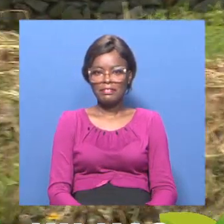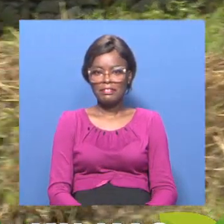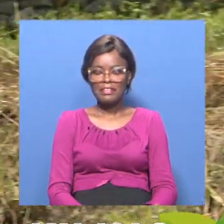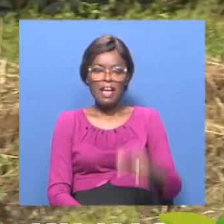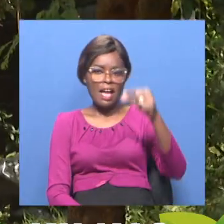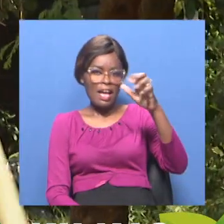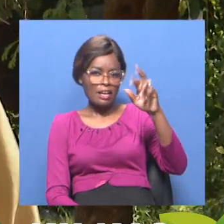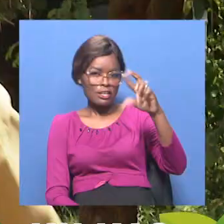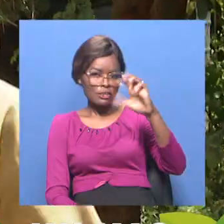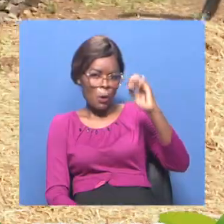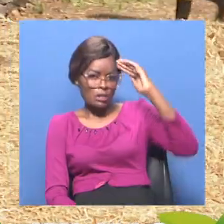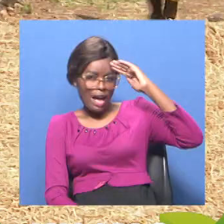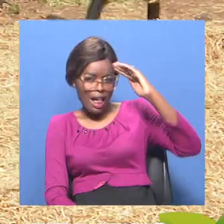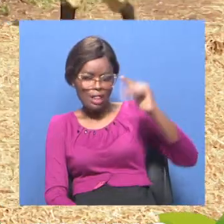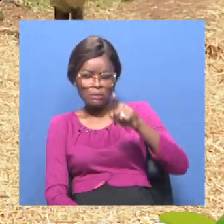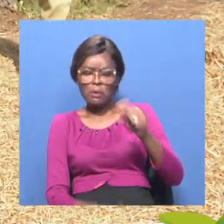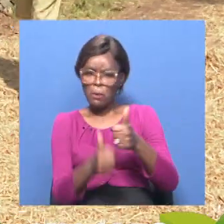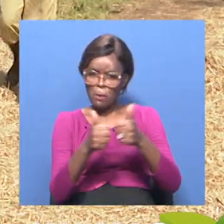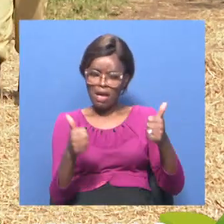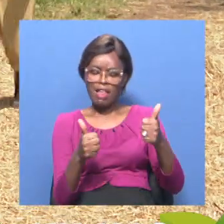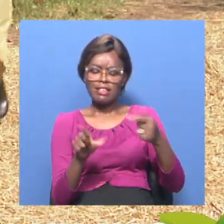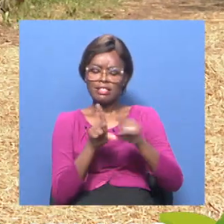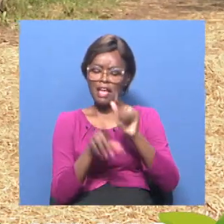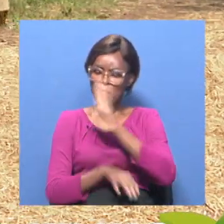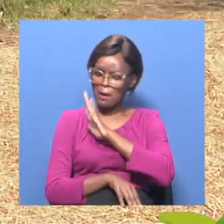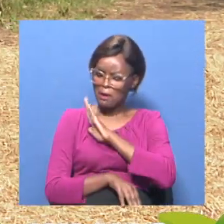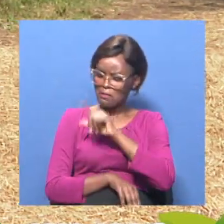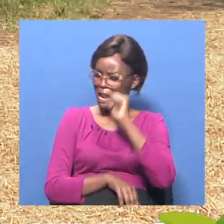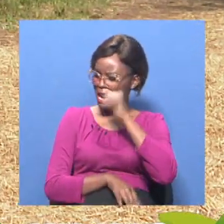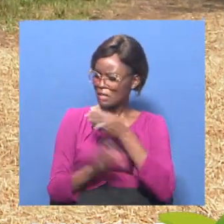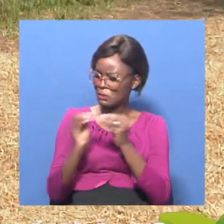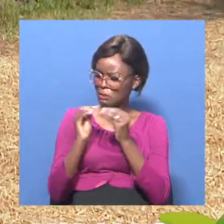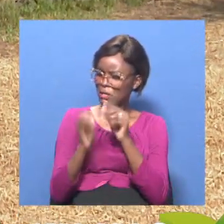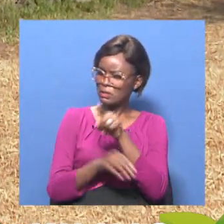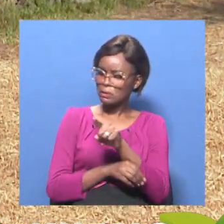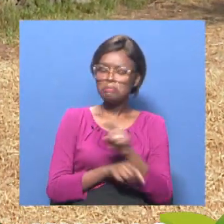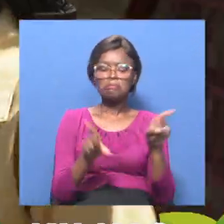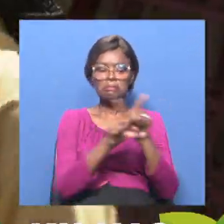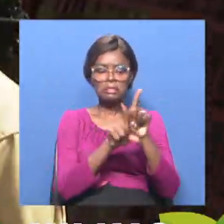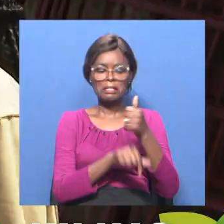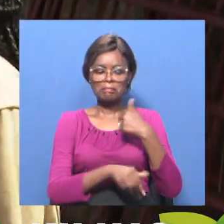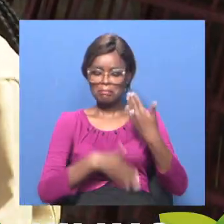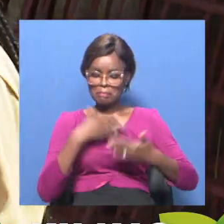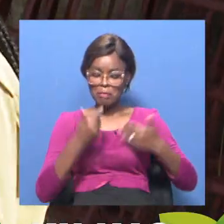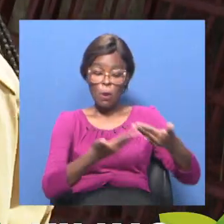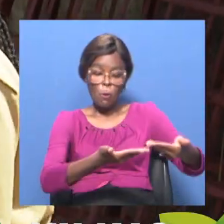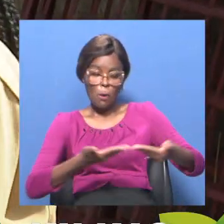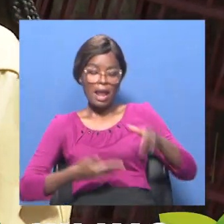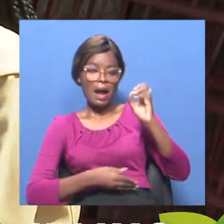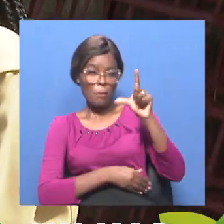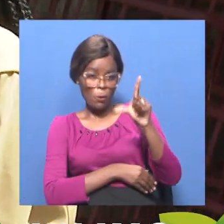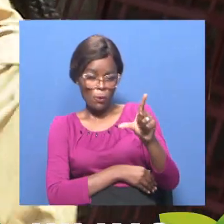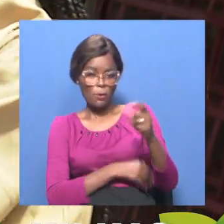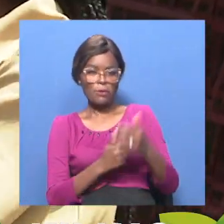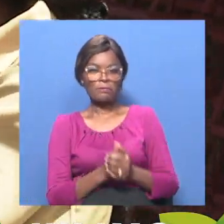George. Hey Linda. Hello. How are you? I'm fine, thank you. Nice to meet you. You too. Welcome to Ololo. Thank you. Great to